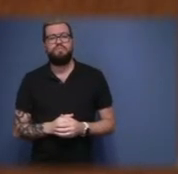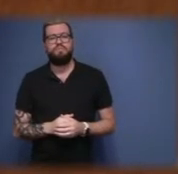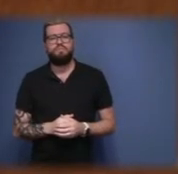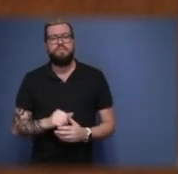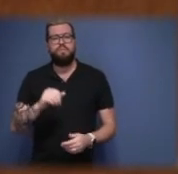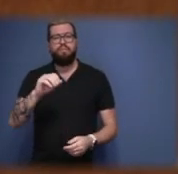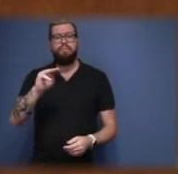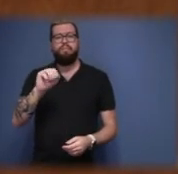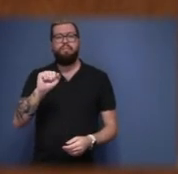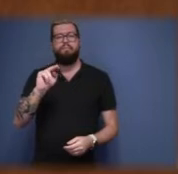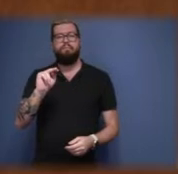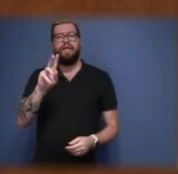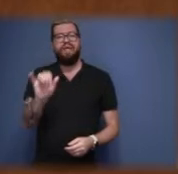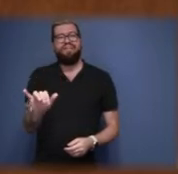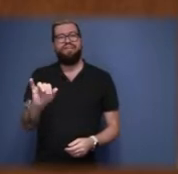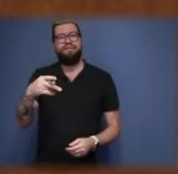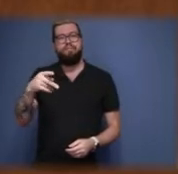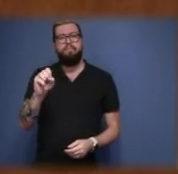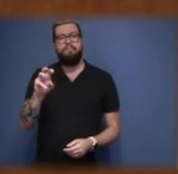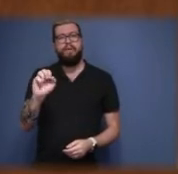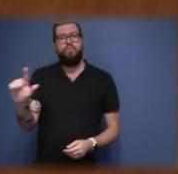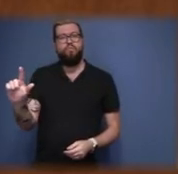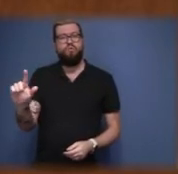Mandy Powell.